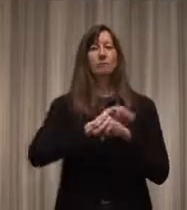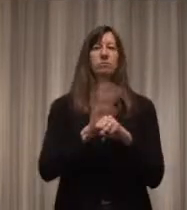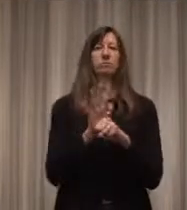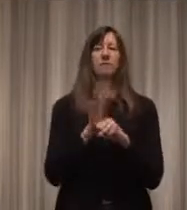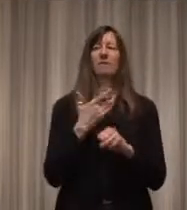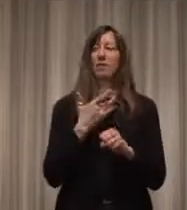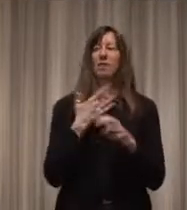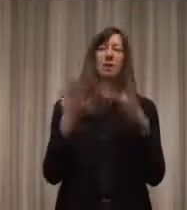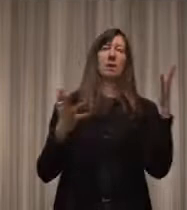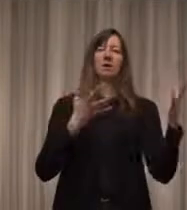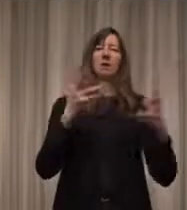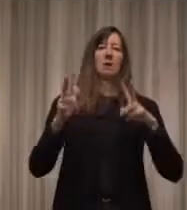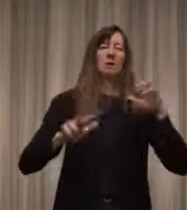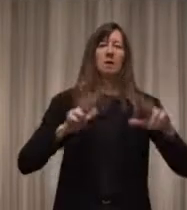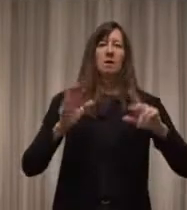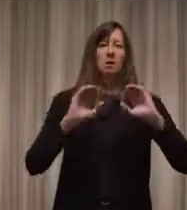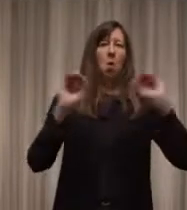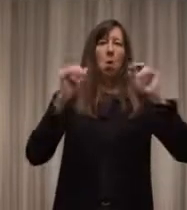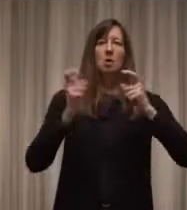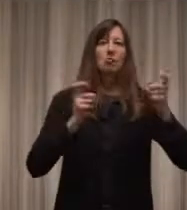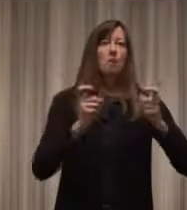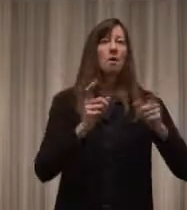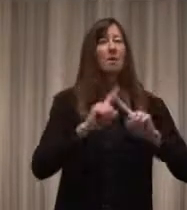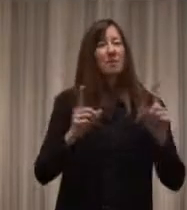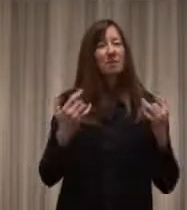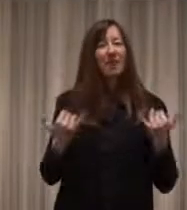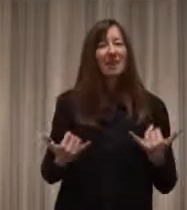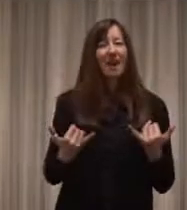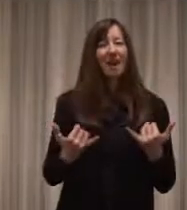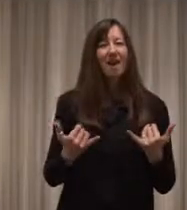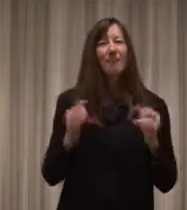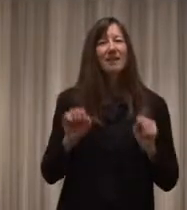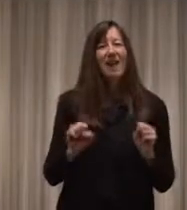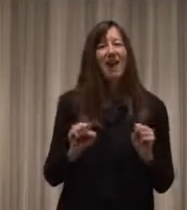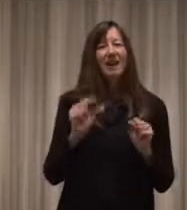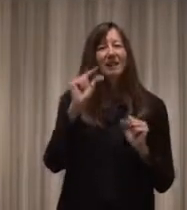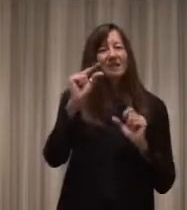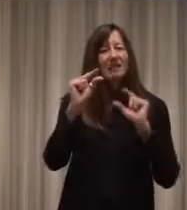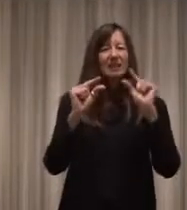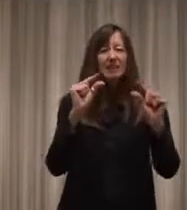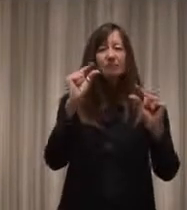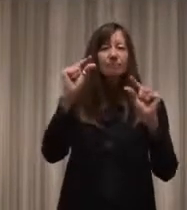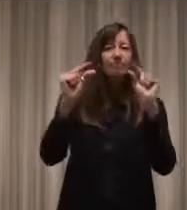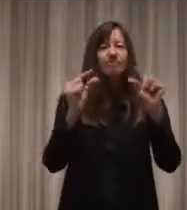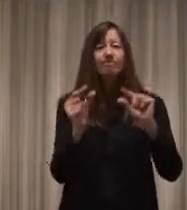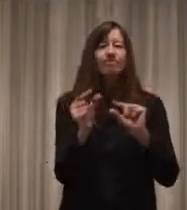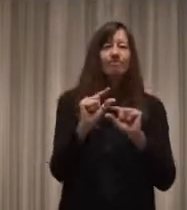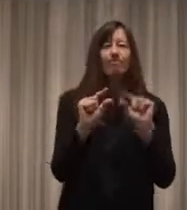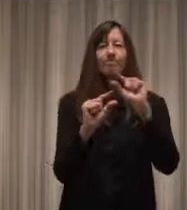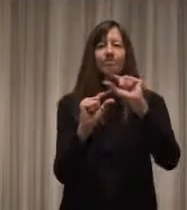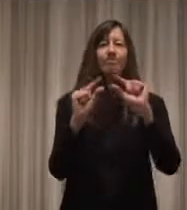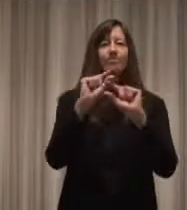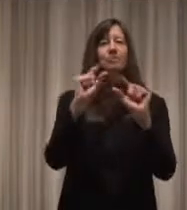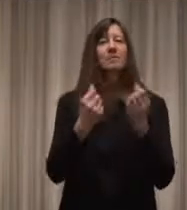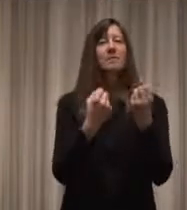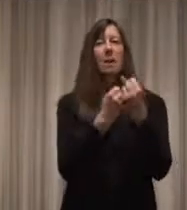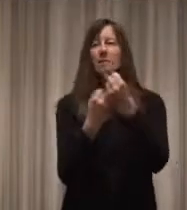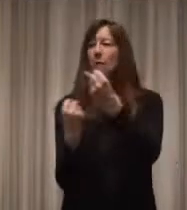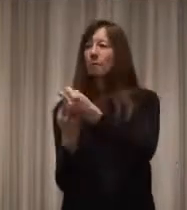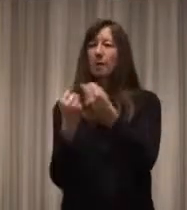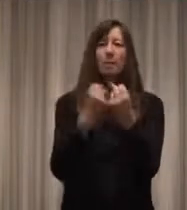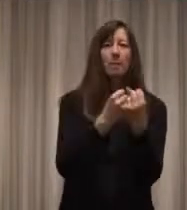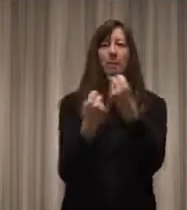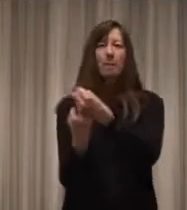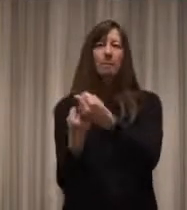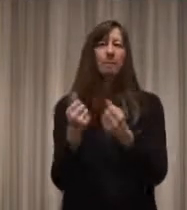do to just be as positive and supportive of each other as we can during this really challenging time. So I want to thank everybody that's